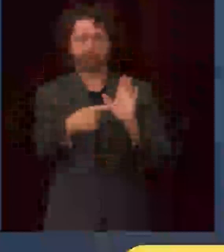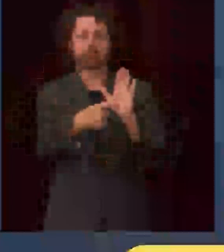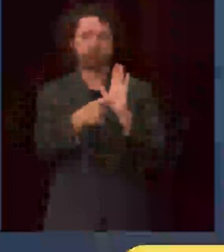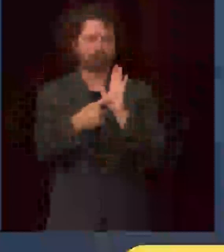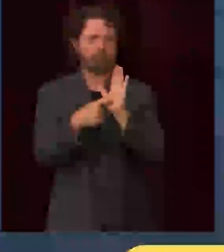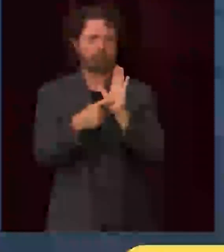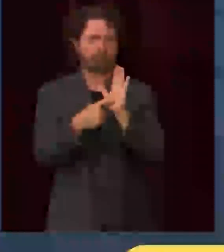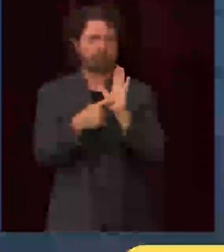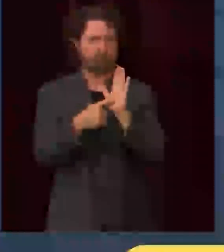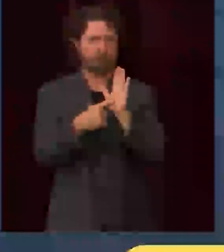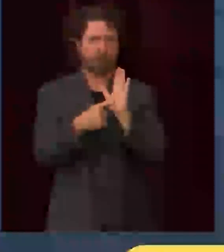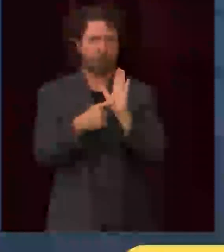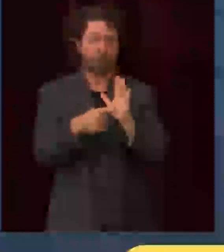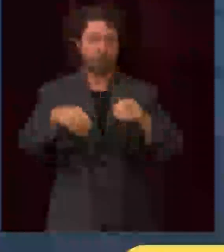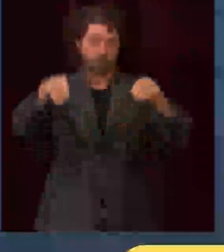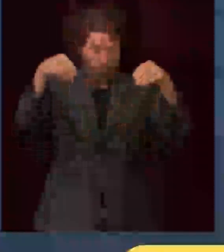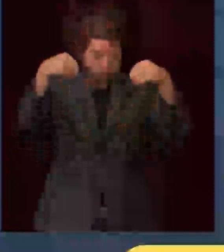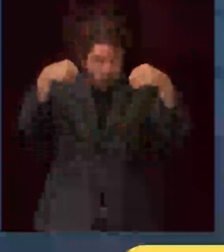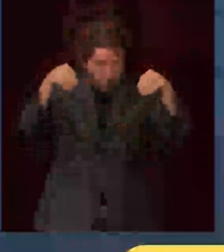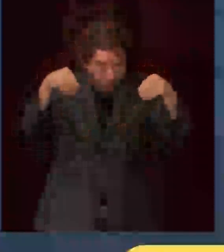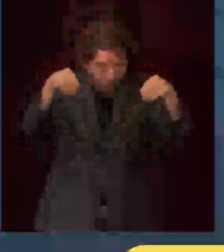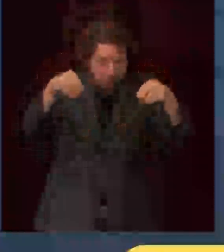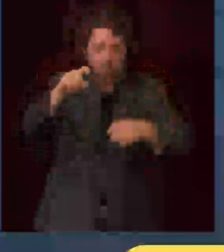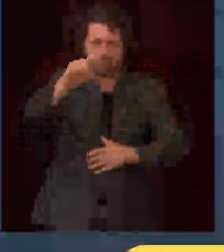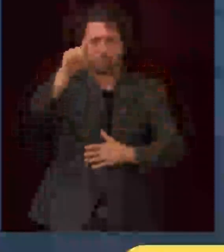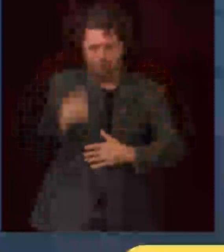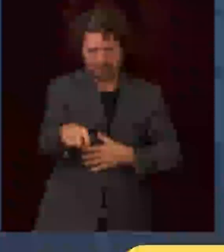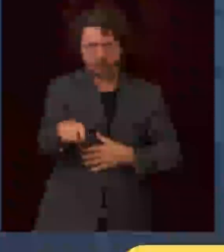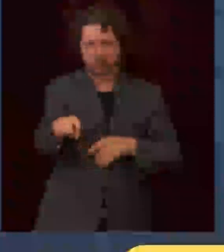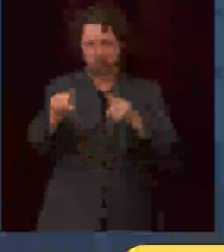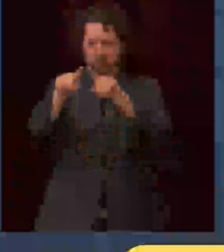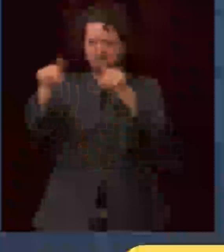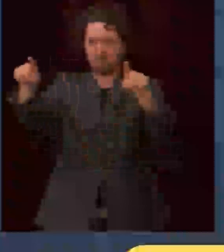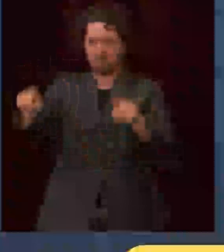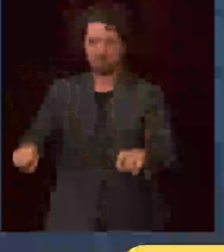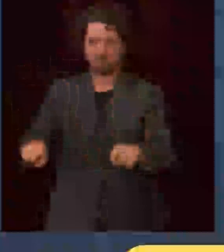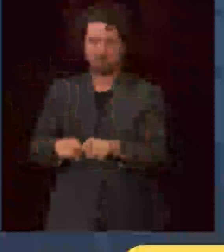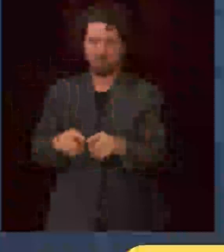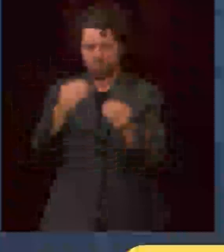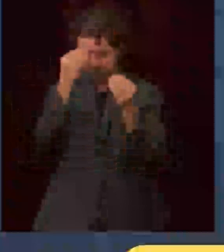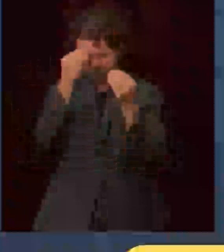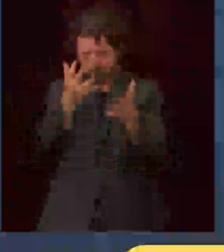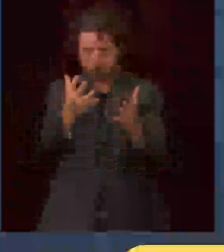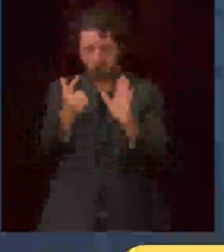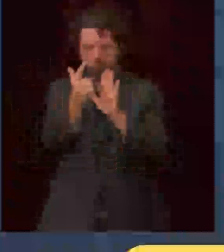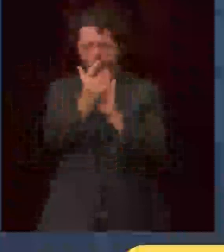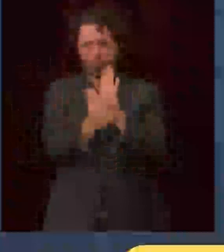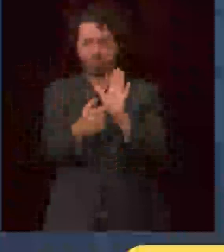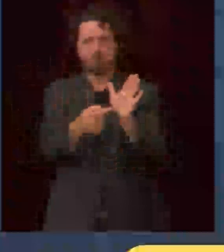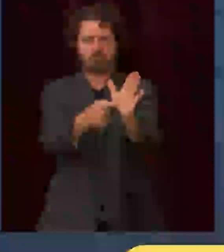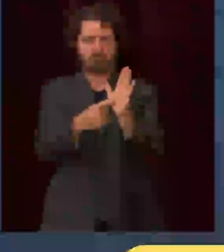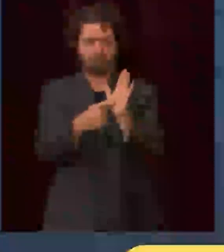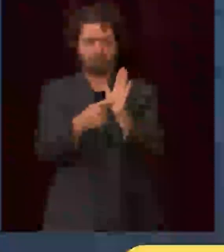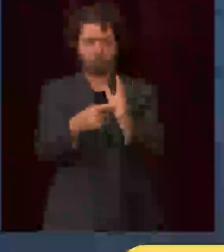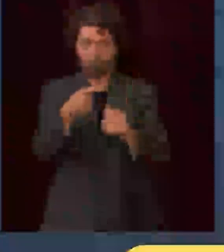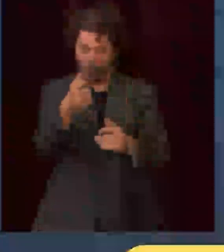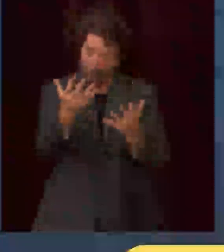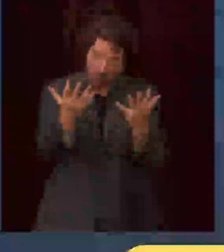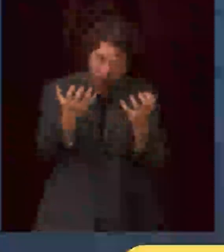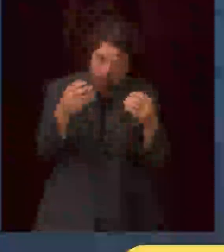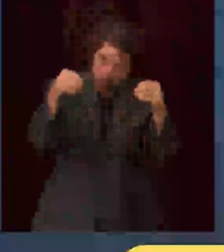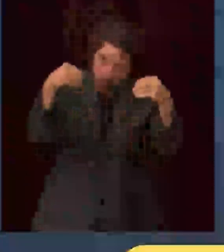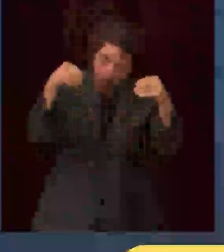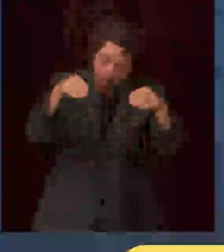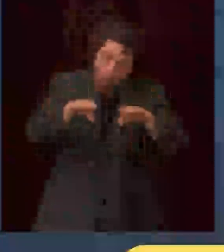asking people to wear a face covering, and that is a legal requirement if they're going to reopen. So there is an order, if you